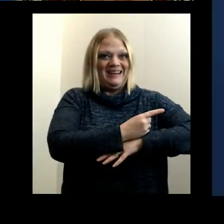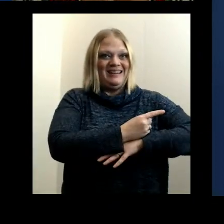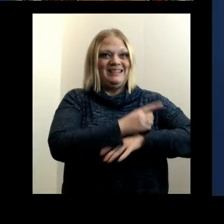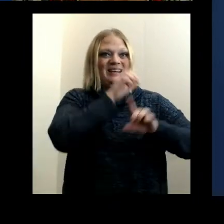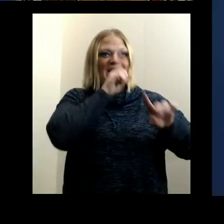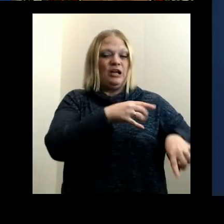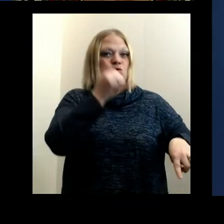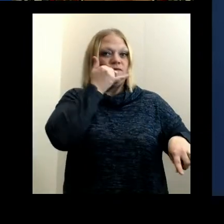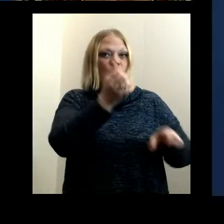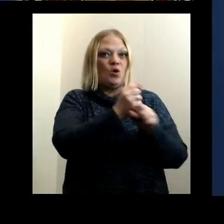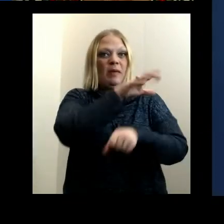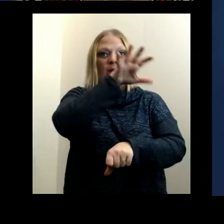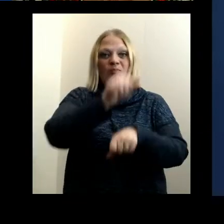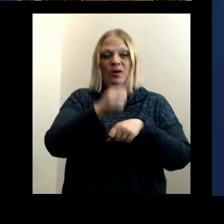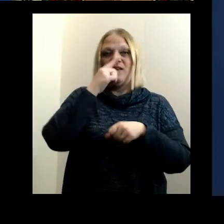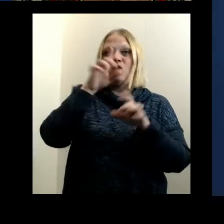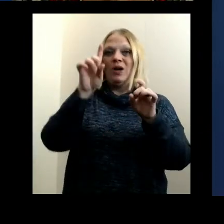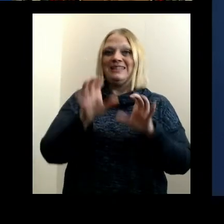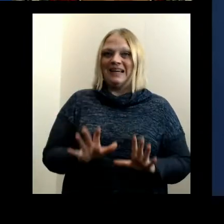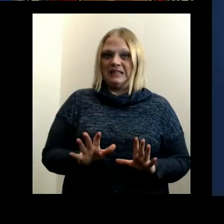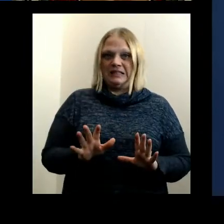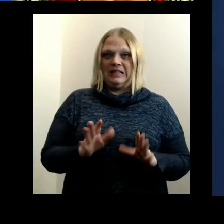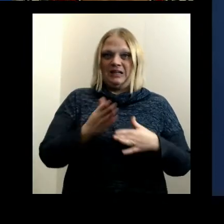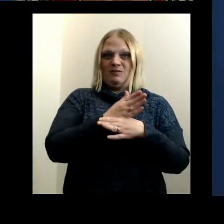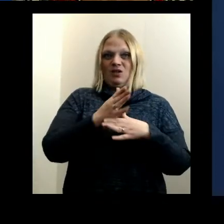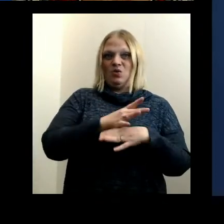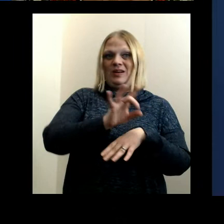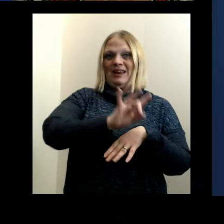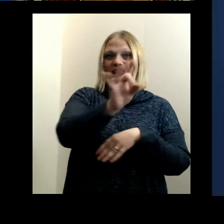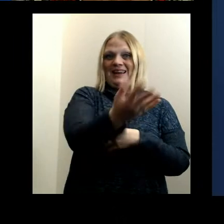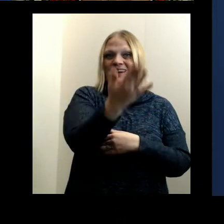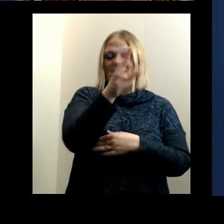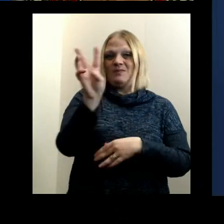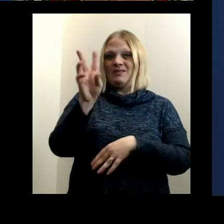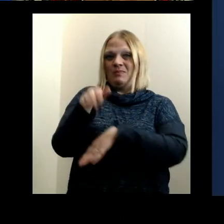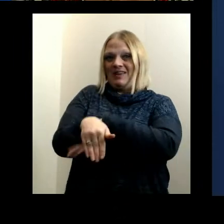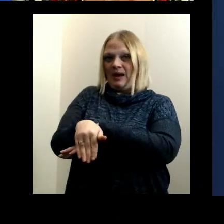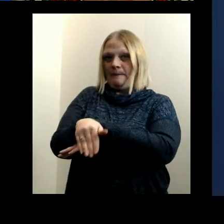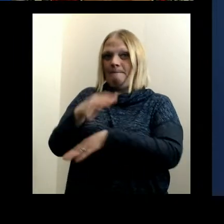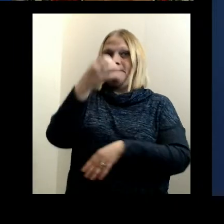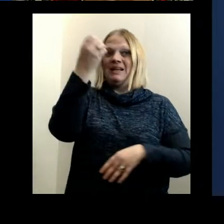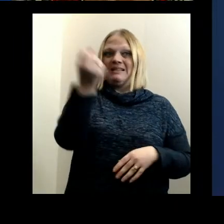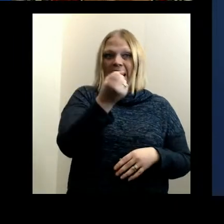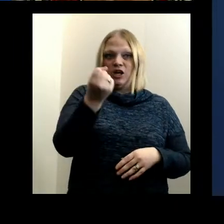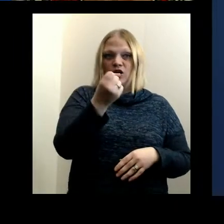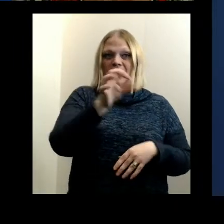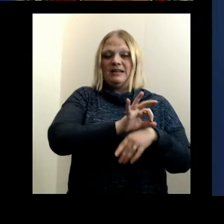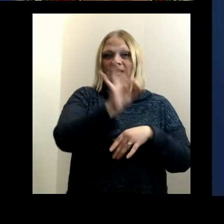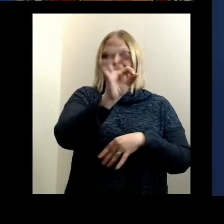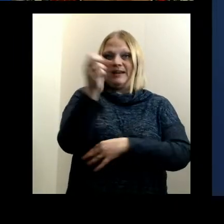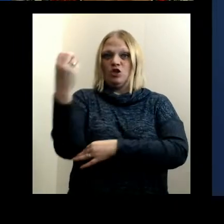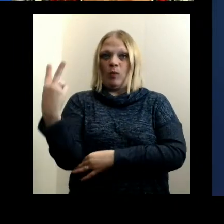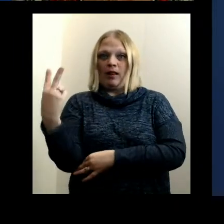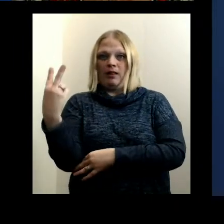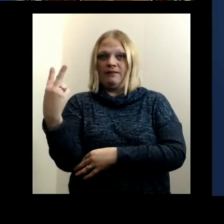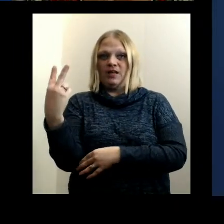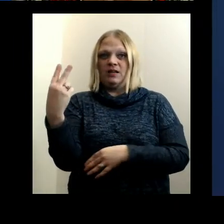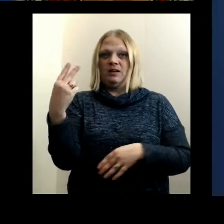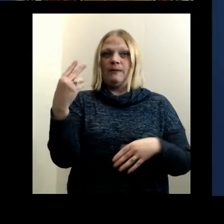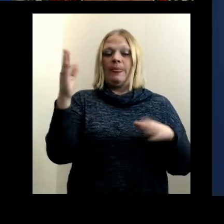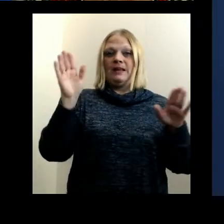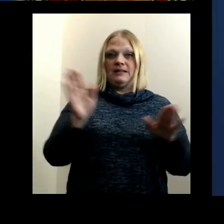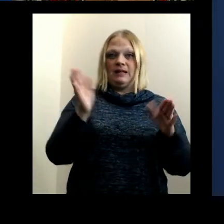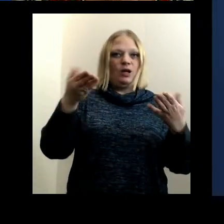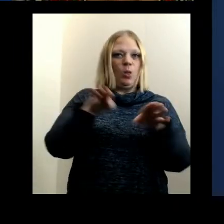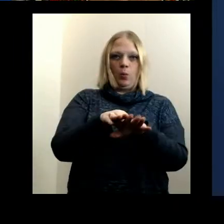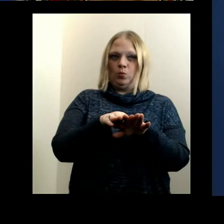making appointments for COVID testing. Between 8 a.m. and 6 p.m. On Saturdays, we're open from 9 a.m. to 12 p.m. and Sundays